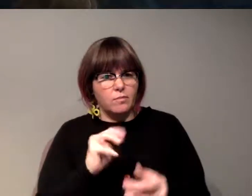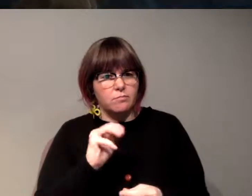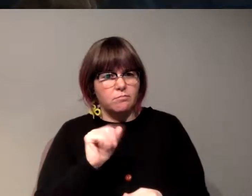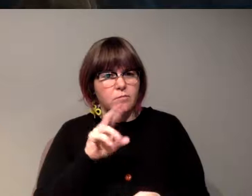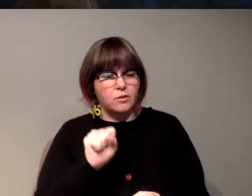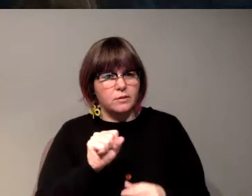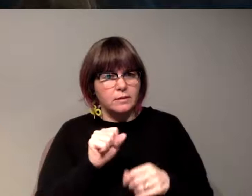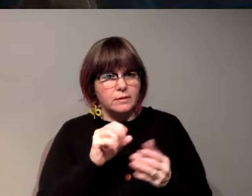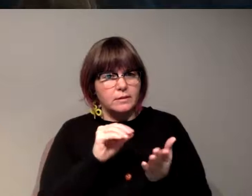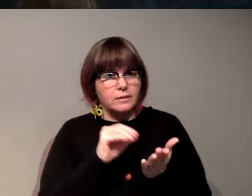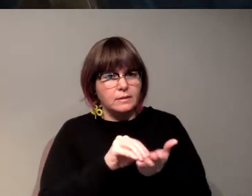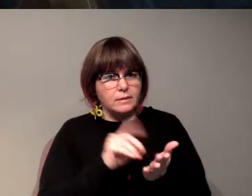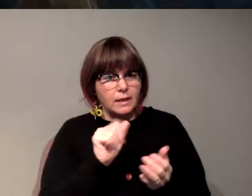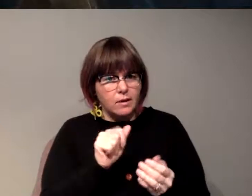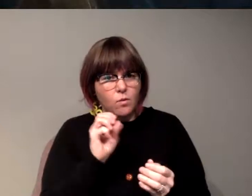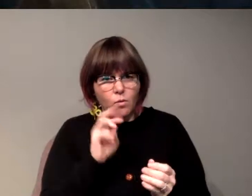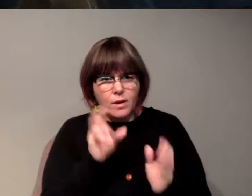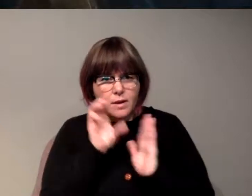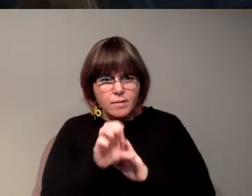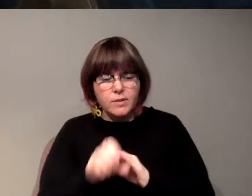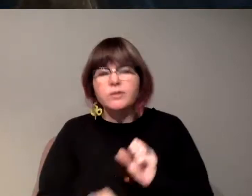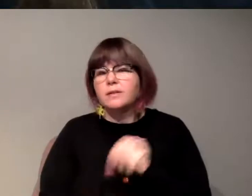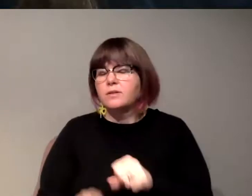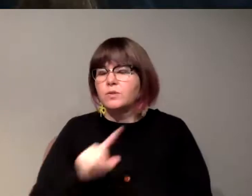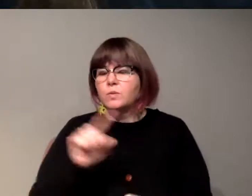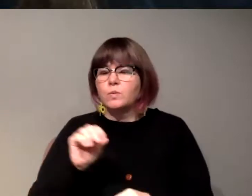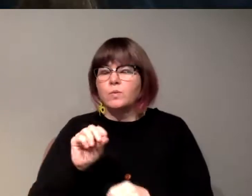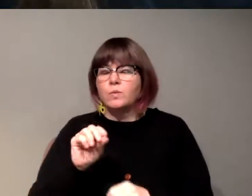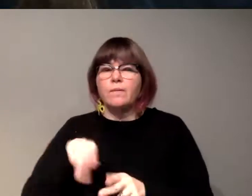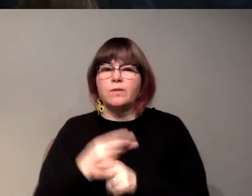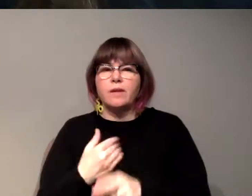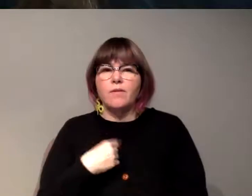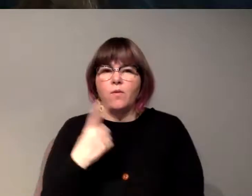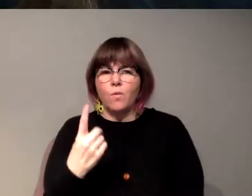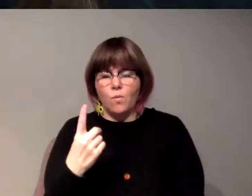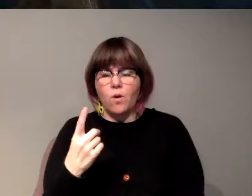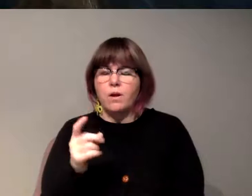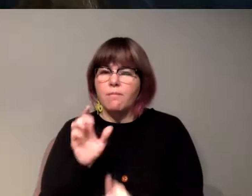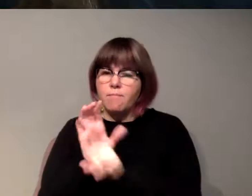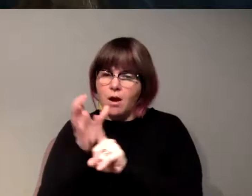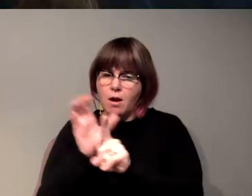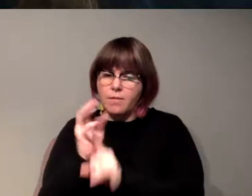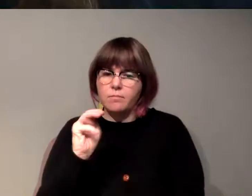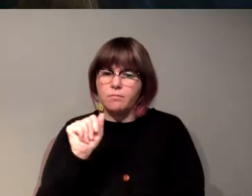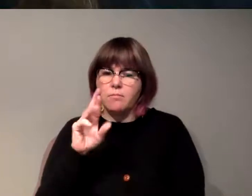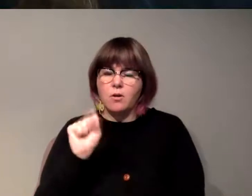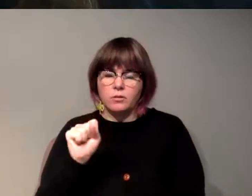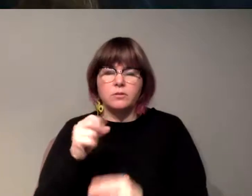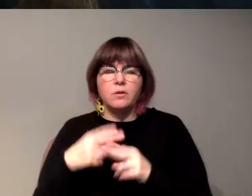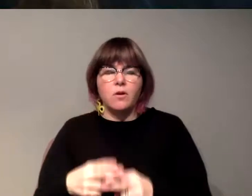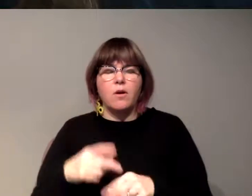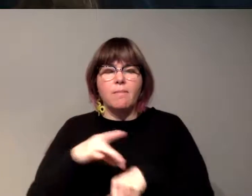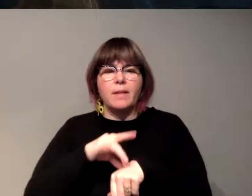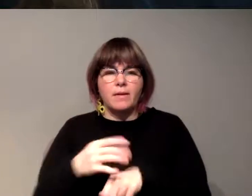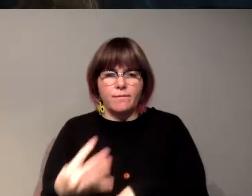images? Yes. So Zooniverse has one very popular Mars project called Planet 4,